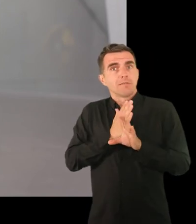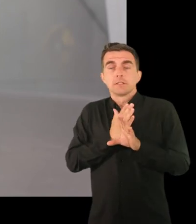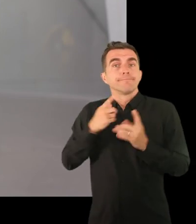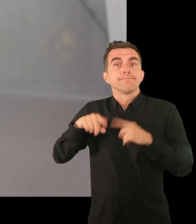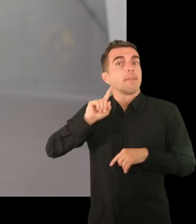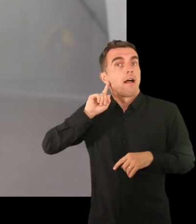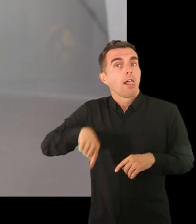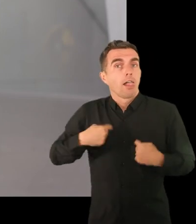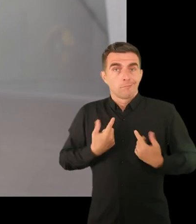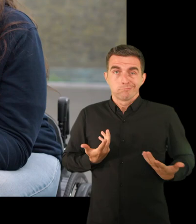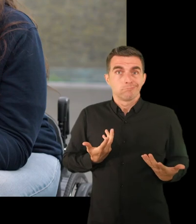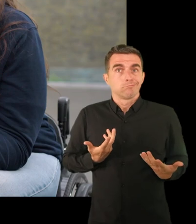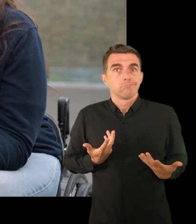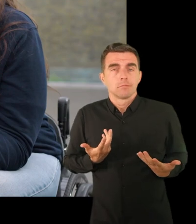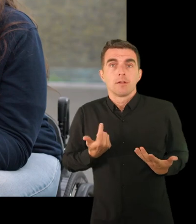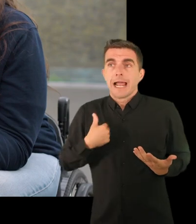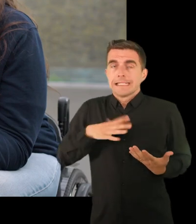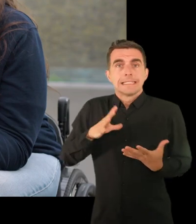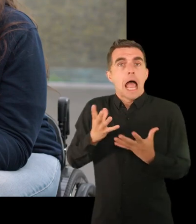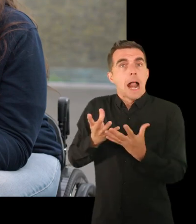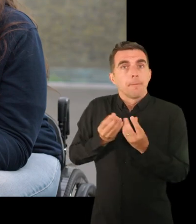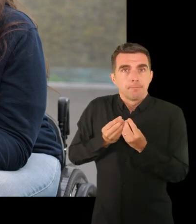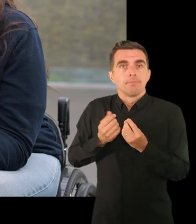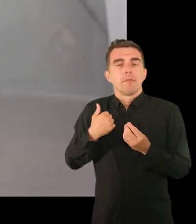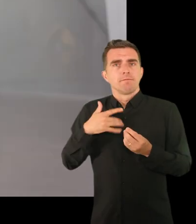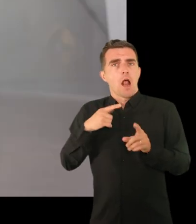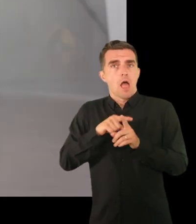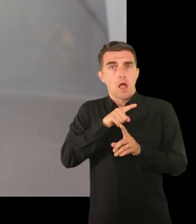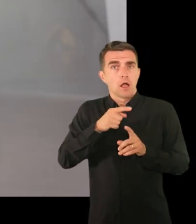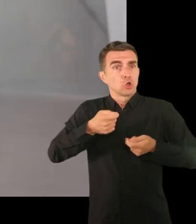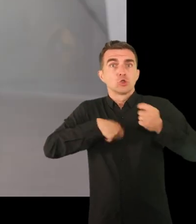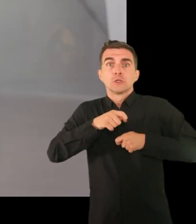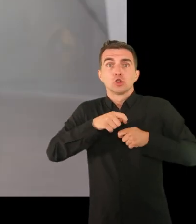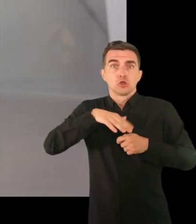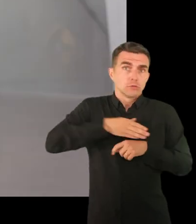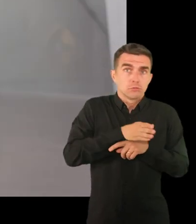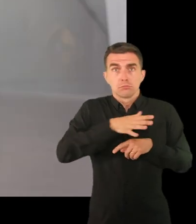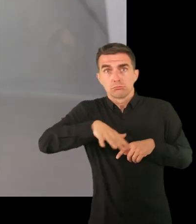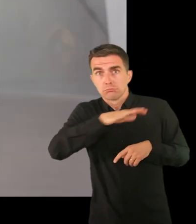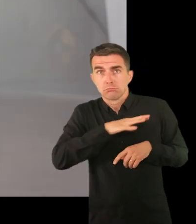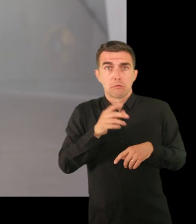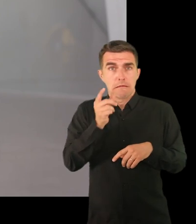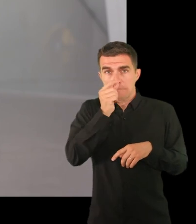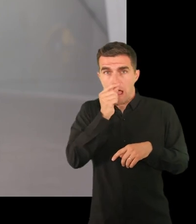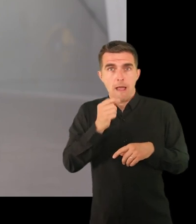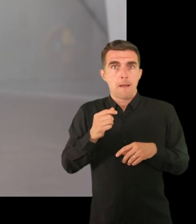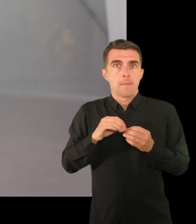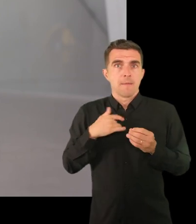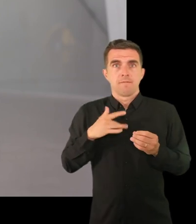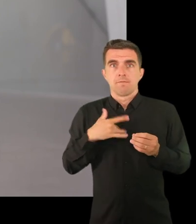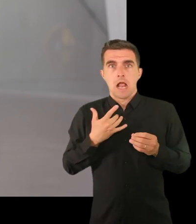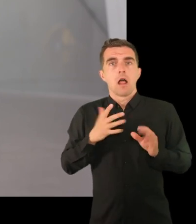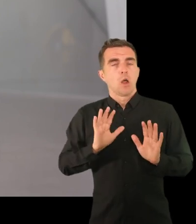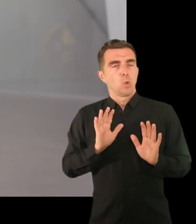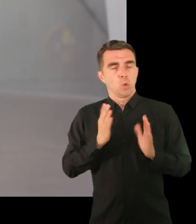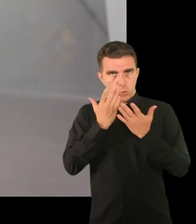privacy is completely ignored because we need help. And I feel like changing places can make me feel